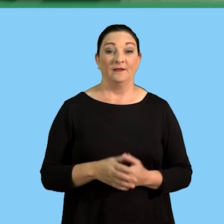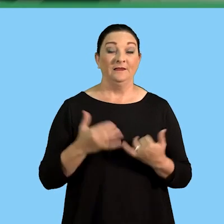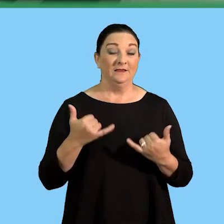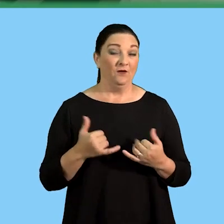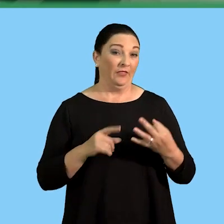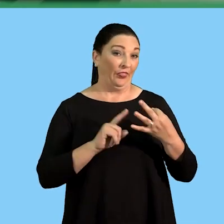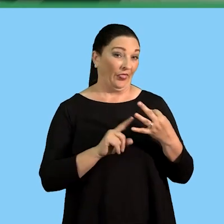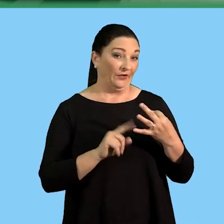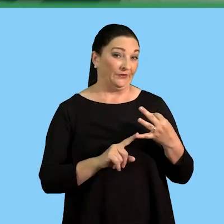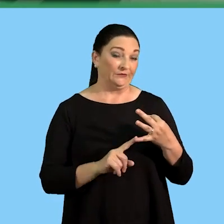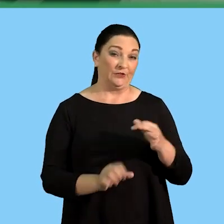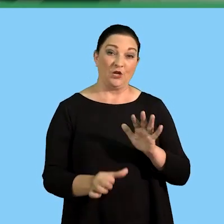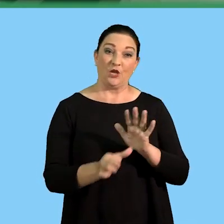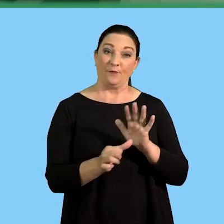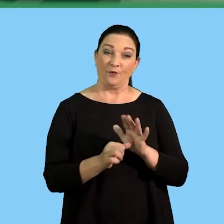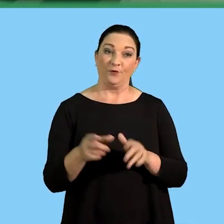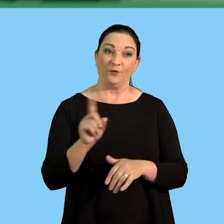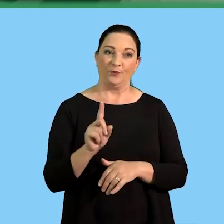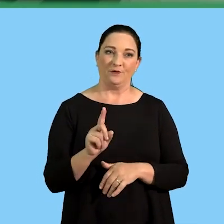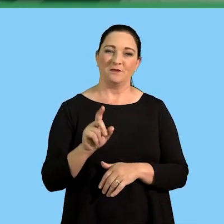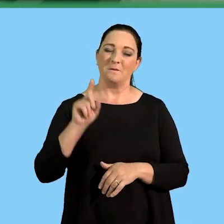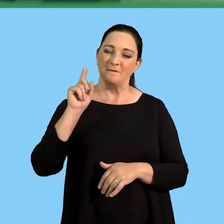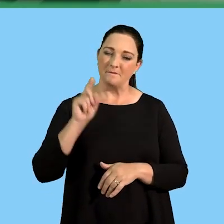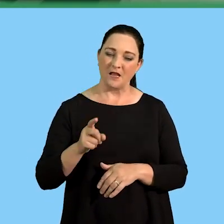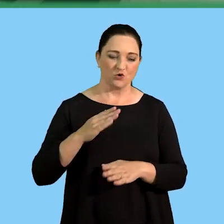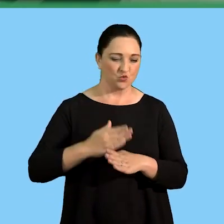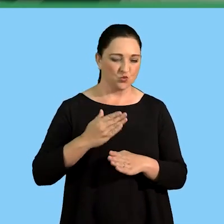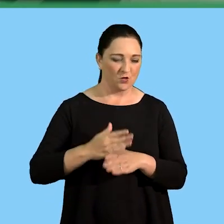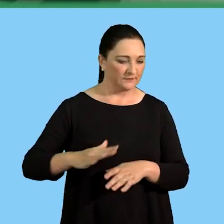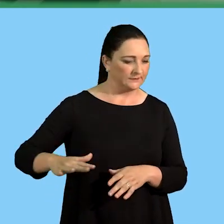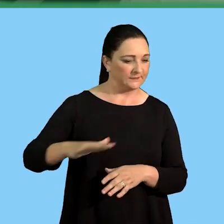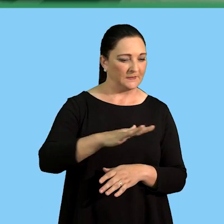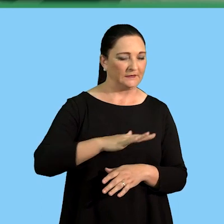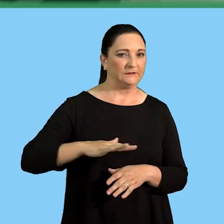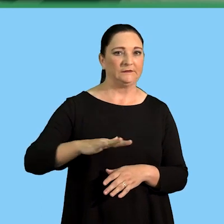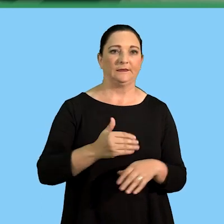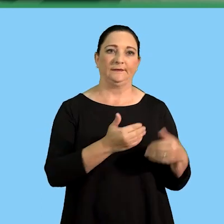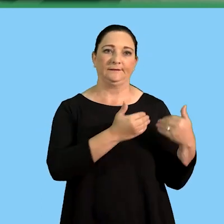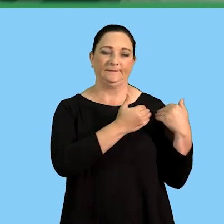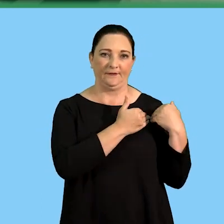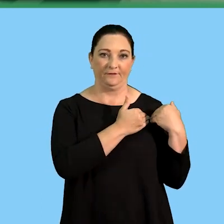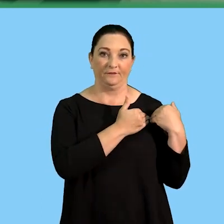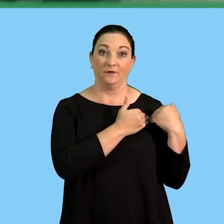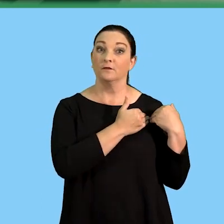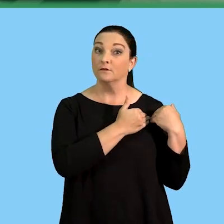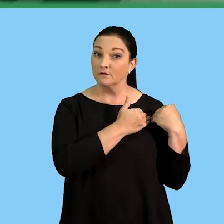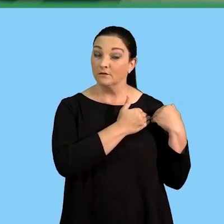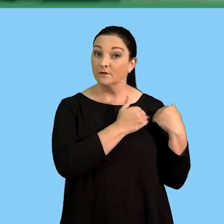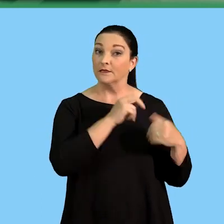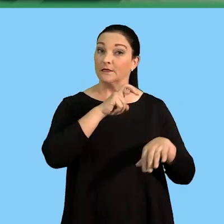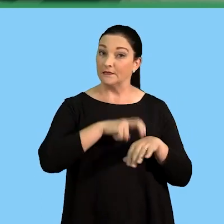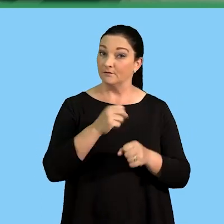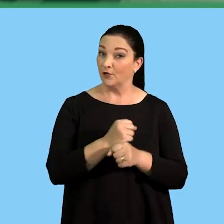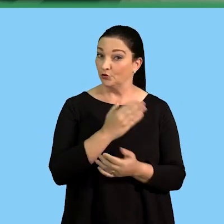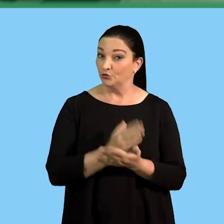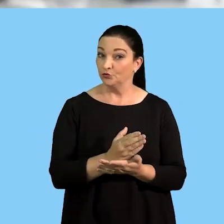The third requirement is having a safe working environment. Now, here I need to ensure